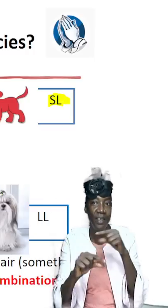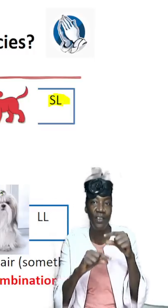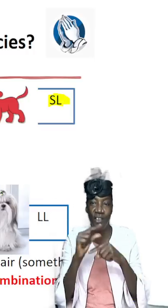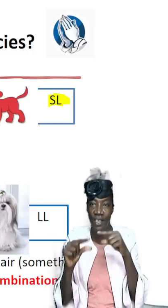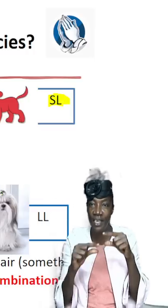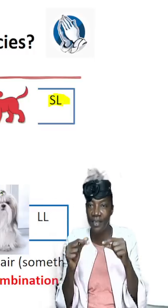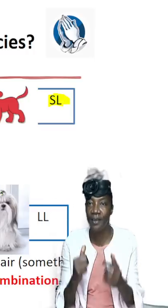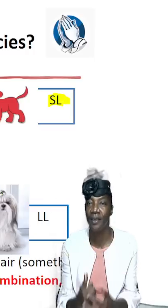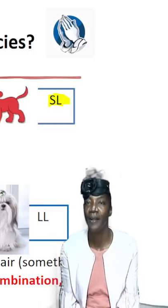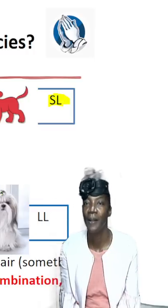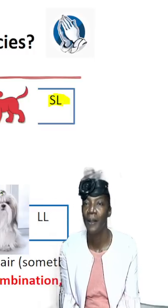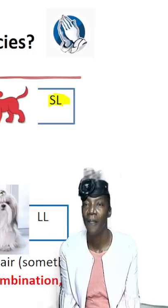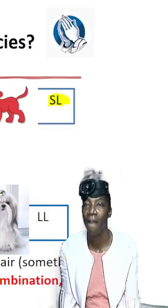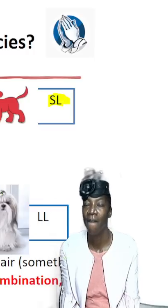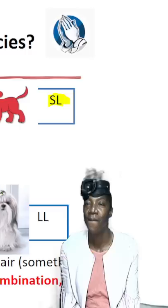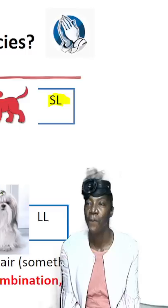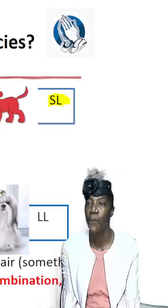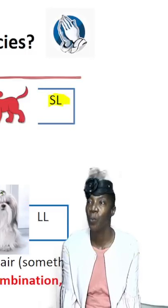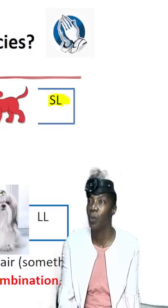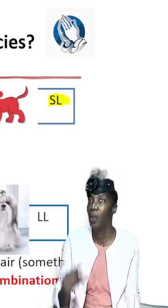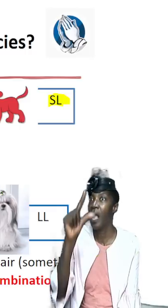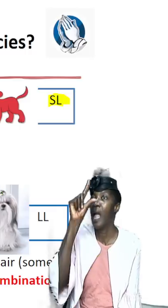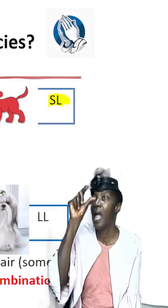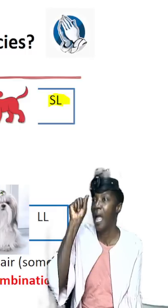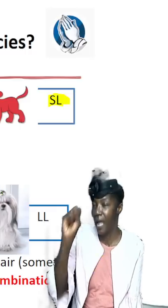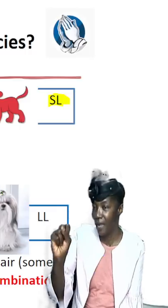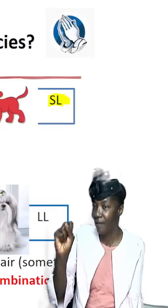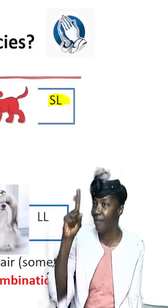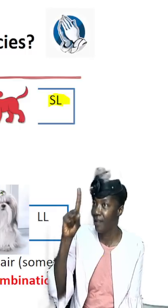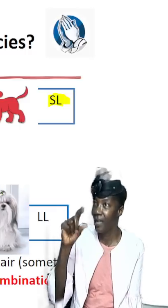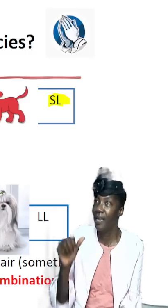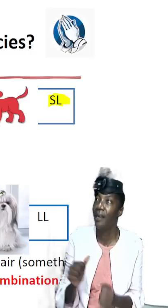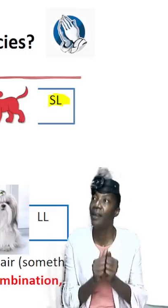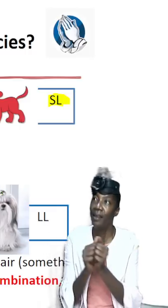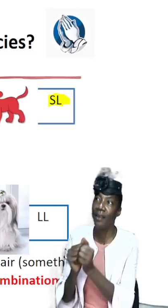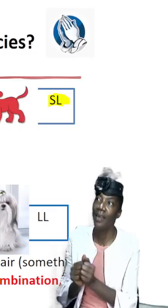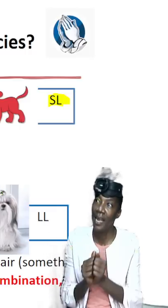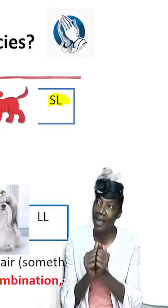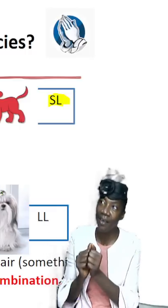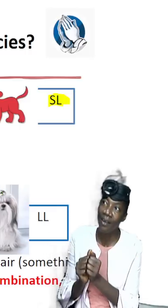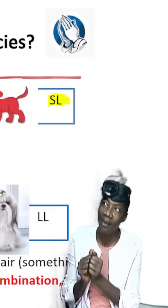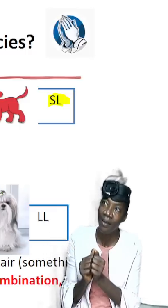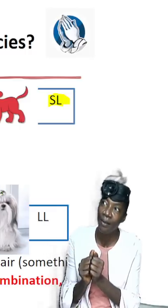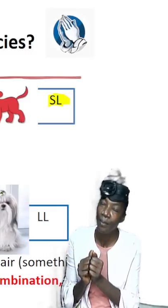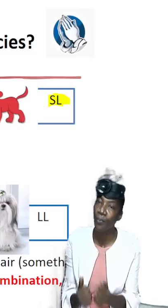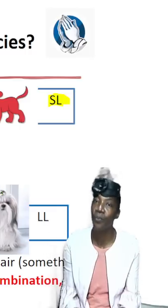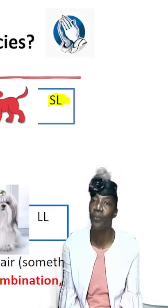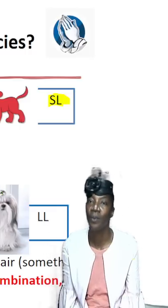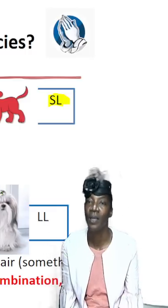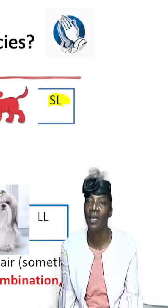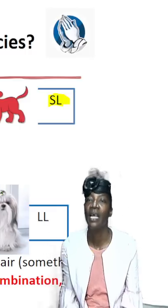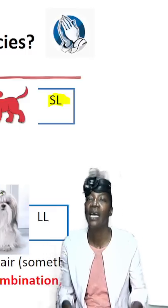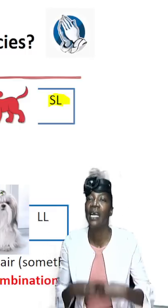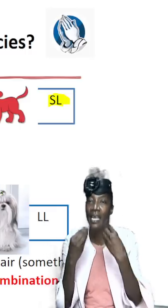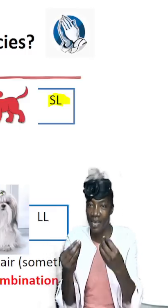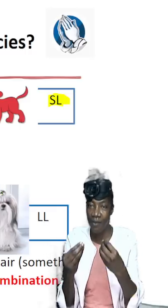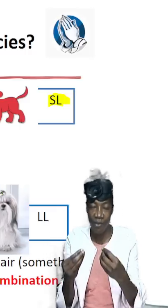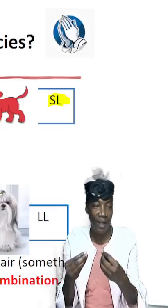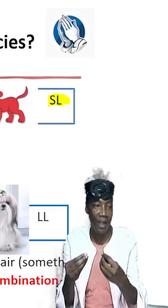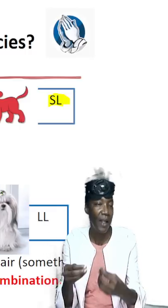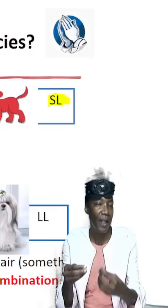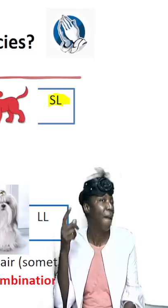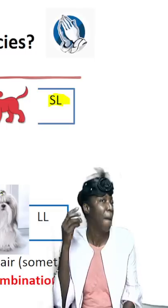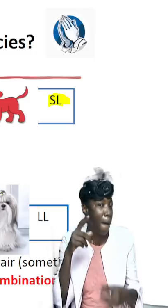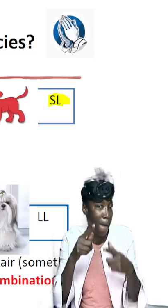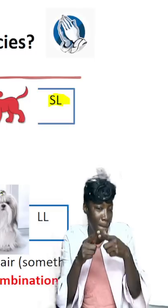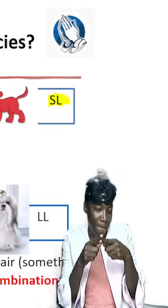when you have the S and the L together, both in mom and dad, the S and the L together gives